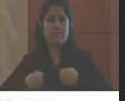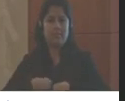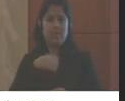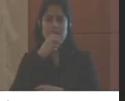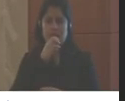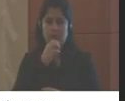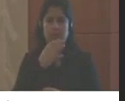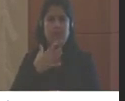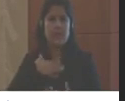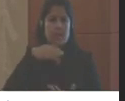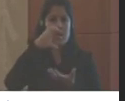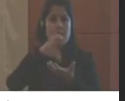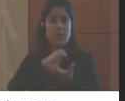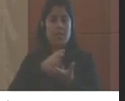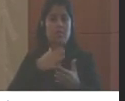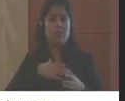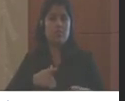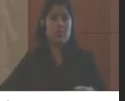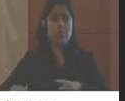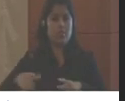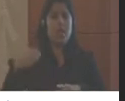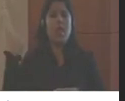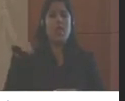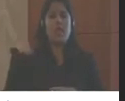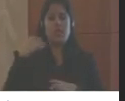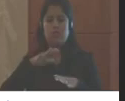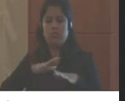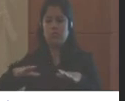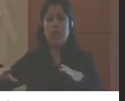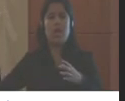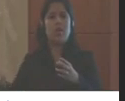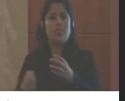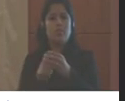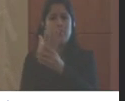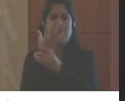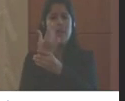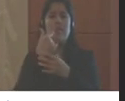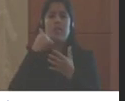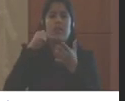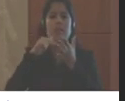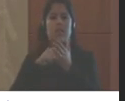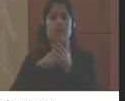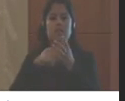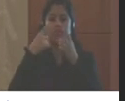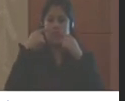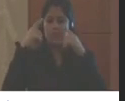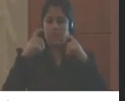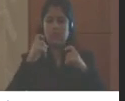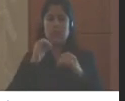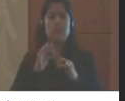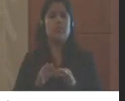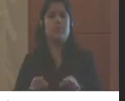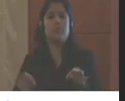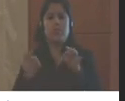civil protection. In the center of our territory we have a volcanic axis